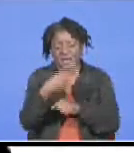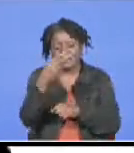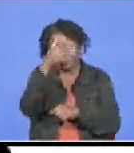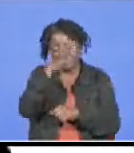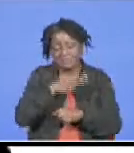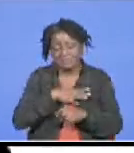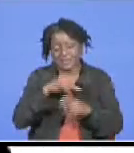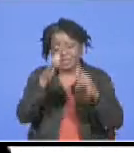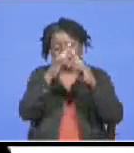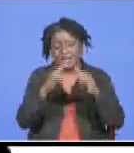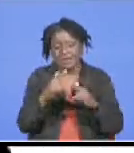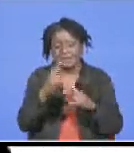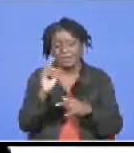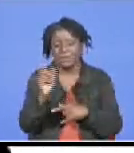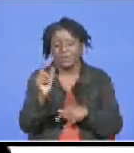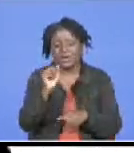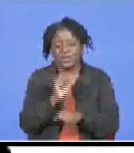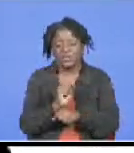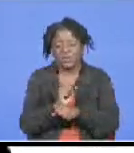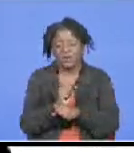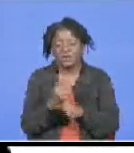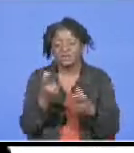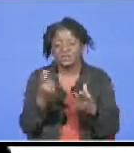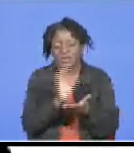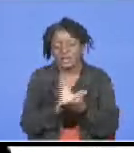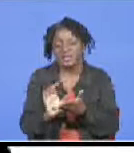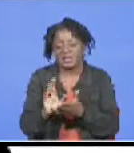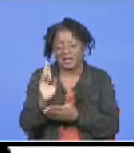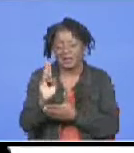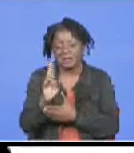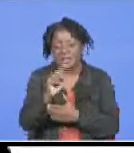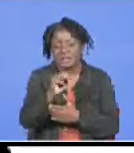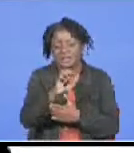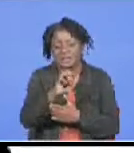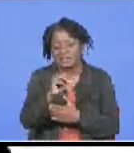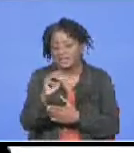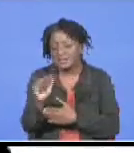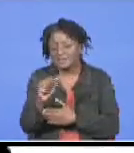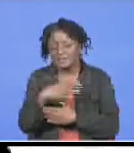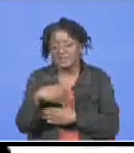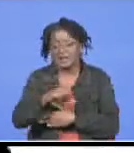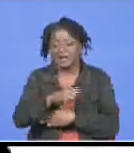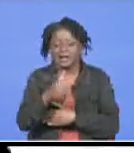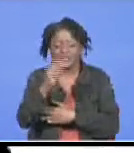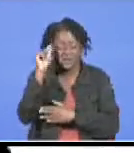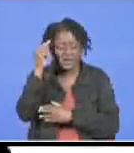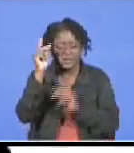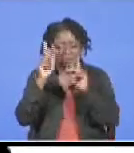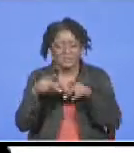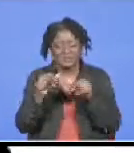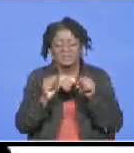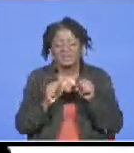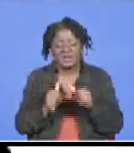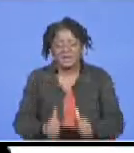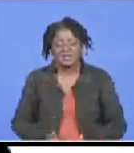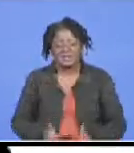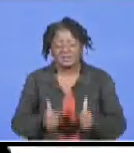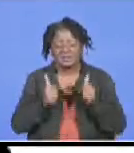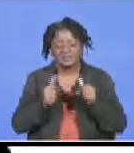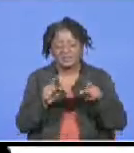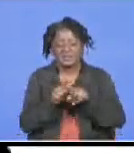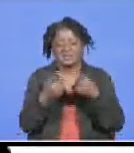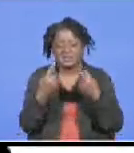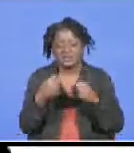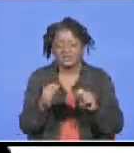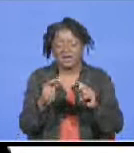That's where the workers who are conducting cleanup, NEMA officials and other government officials are staying as they try to put Abaco